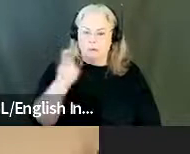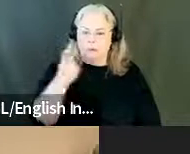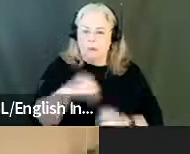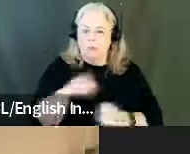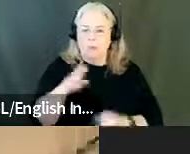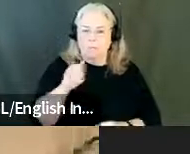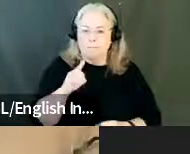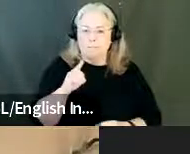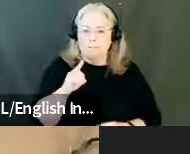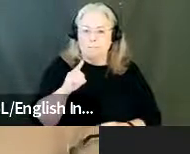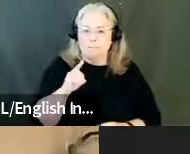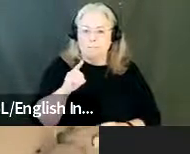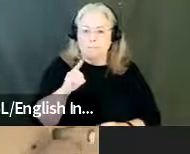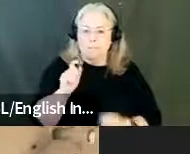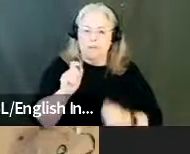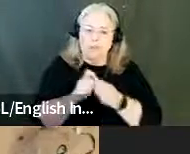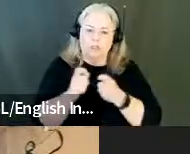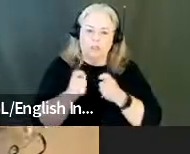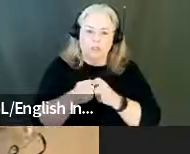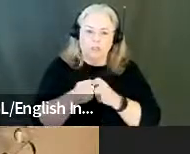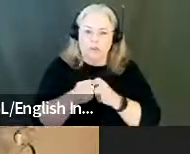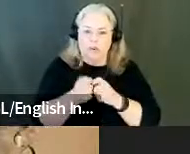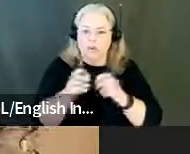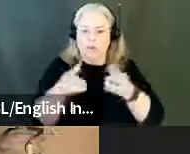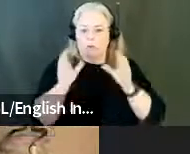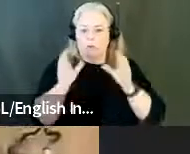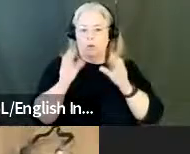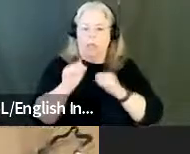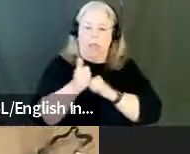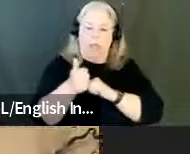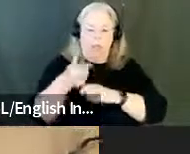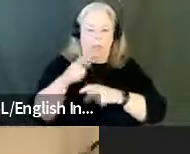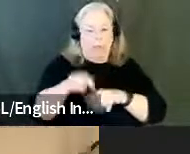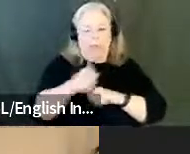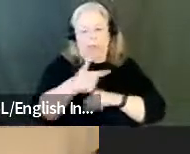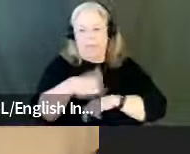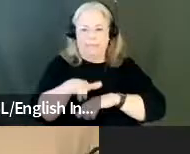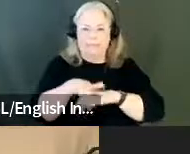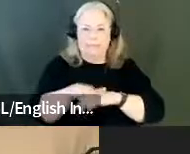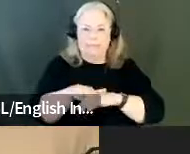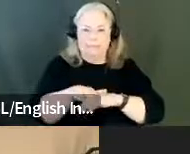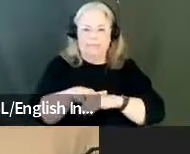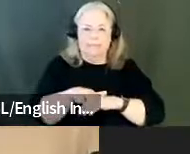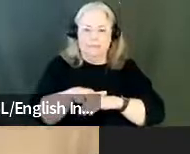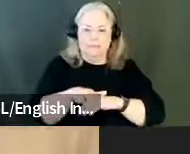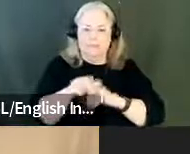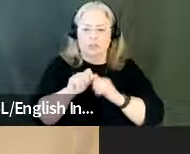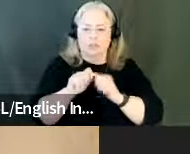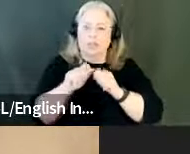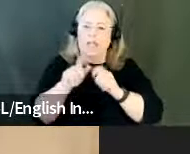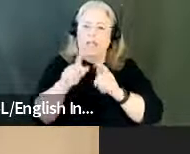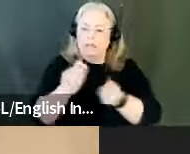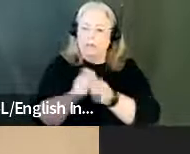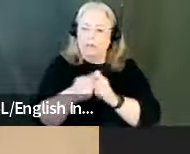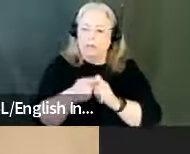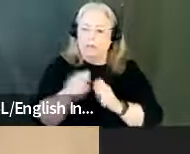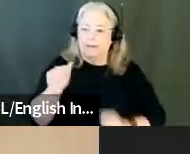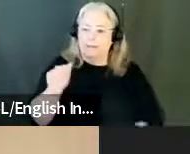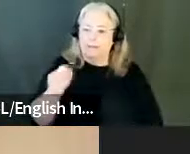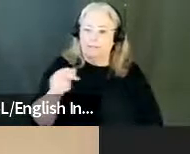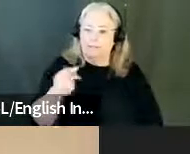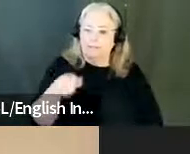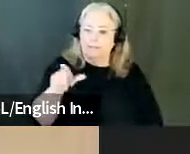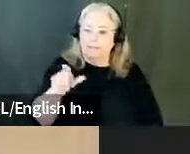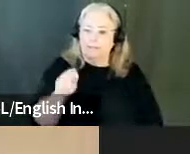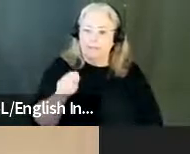you need to change it to this plate. You know, how are they sitting? And you can change the angle and then just